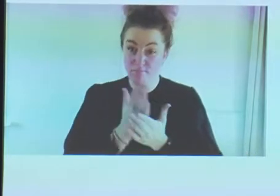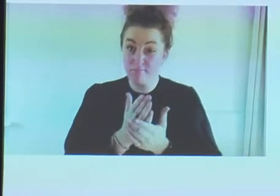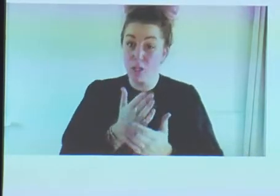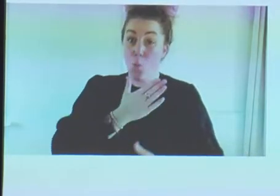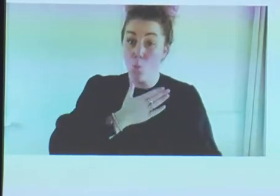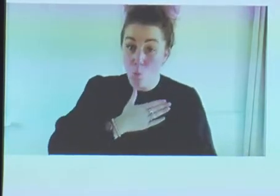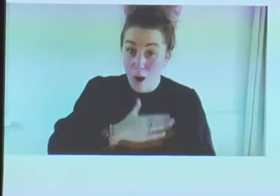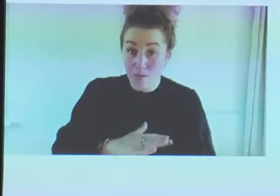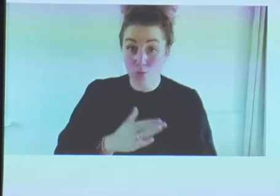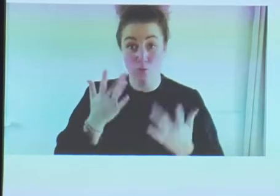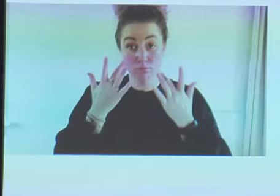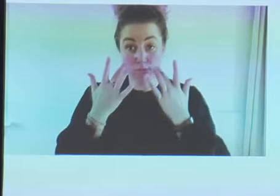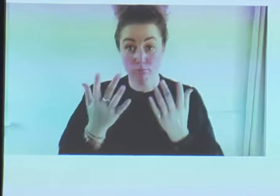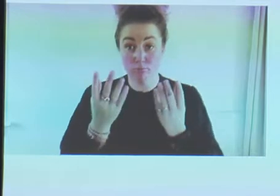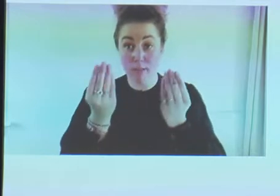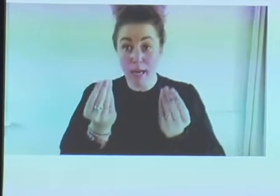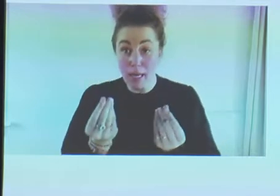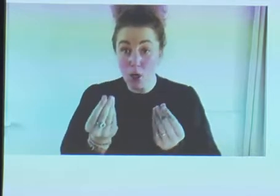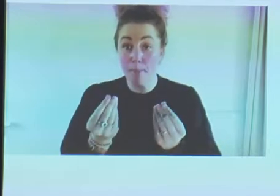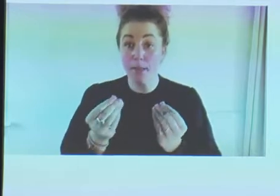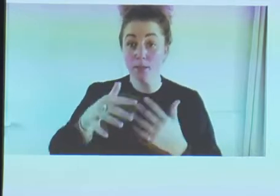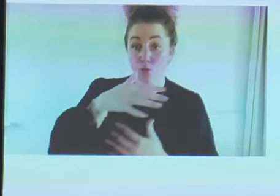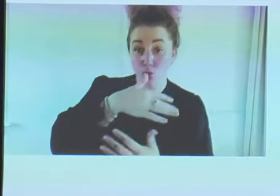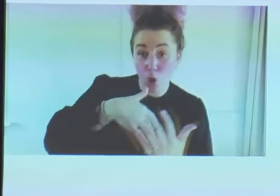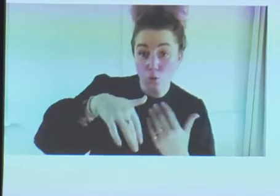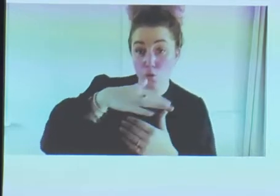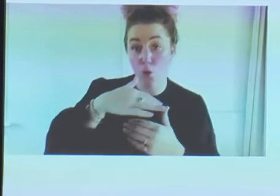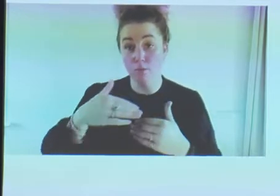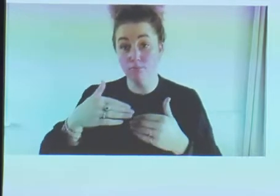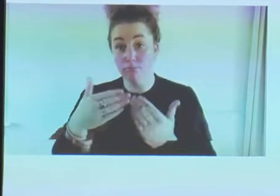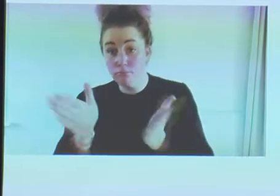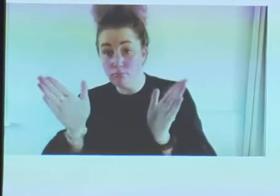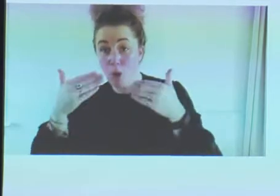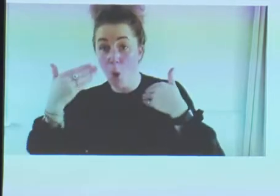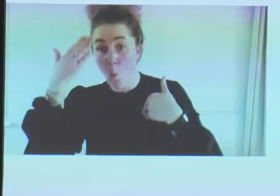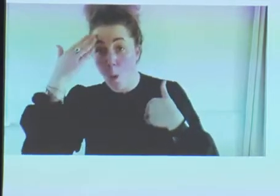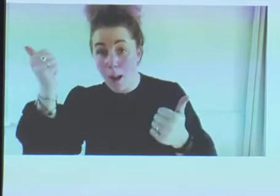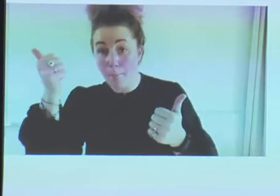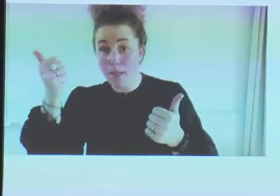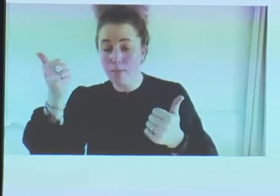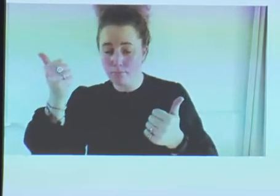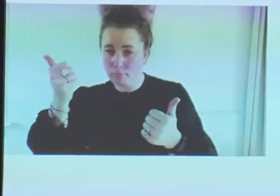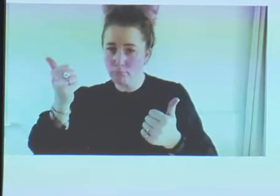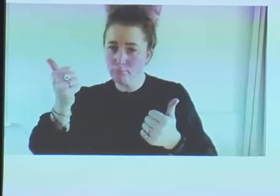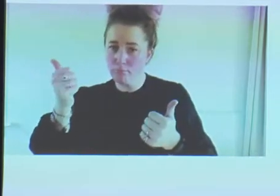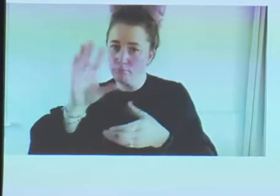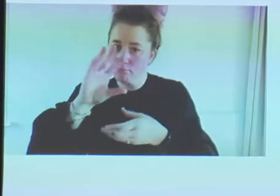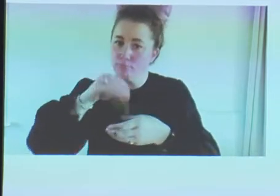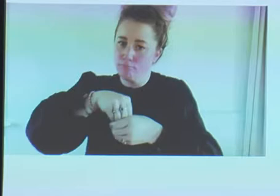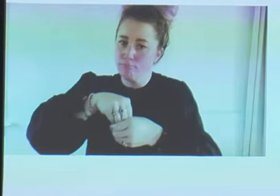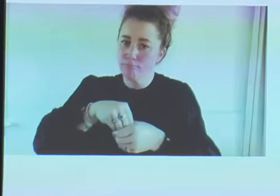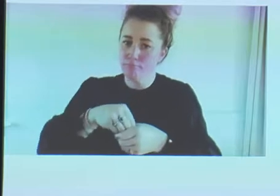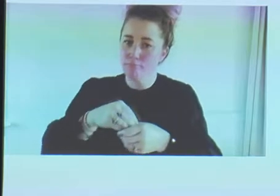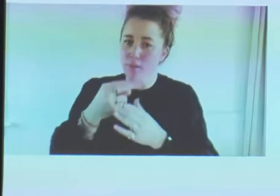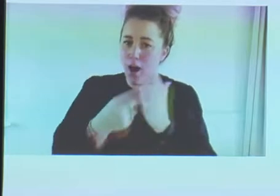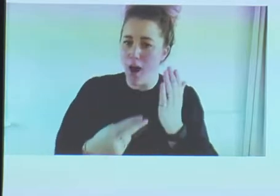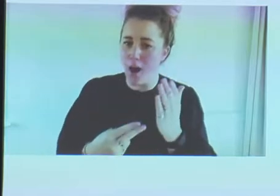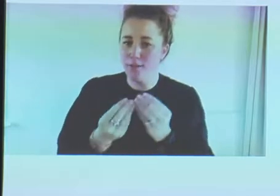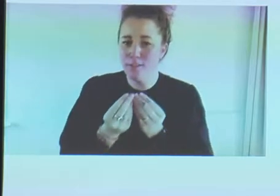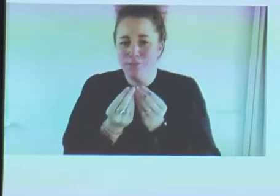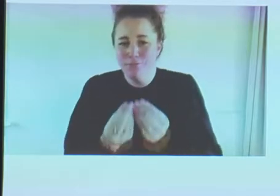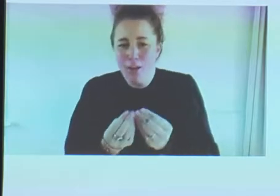of the economic social and general well-being benefits of our arts and the value that our